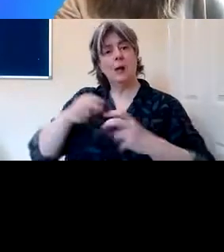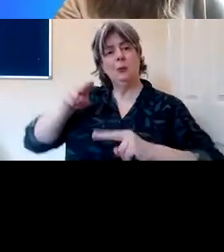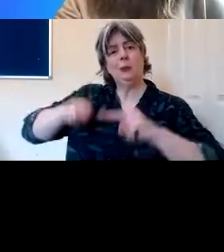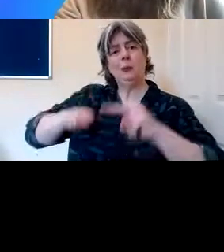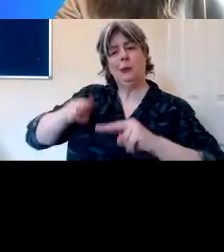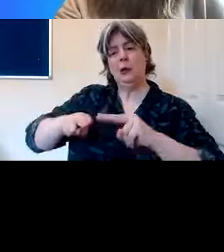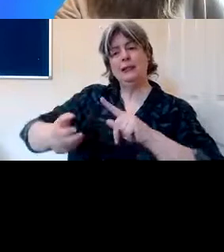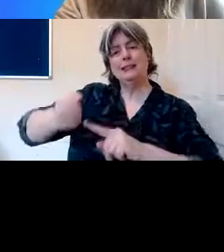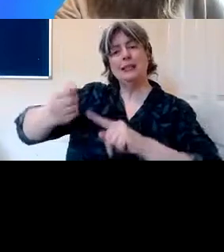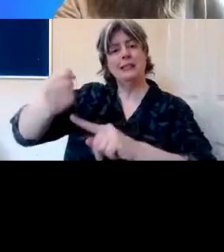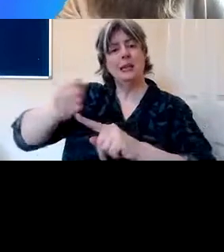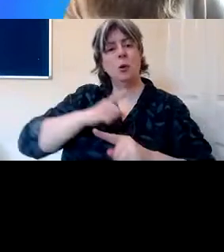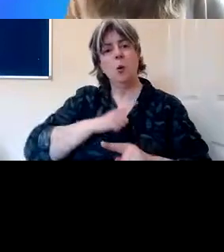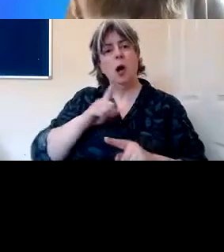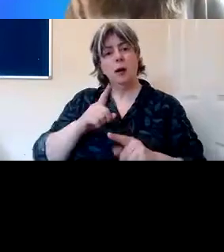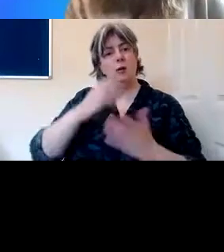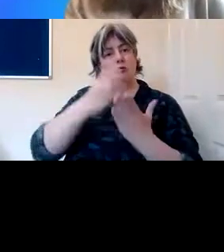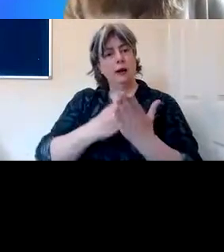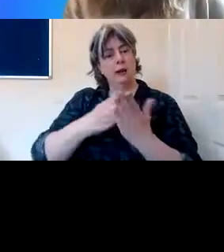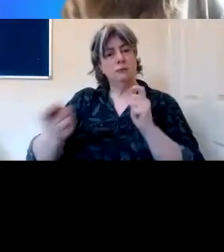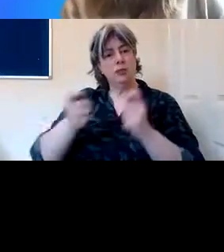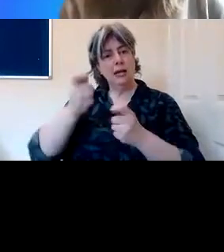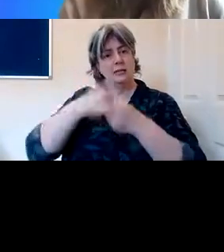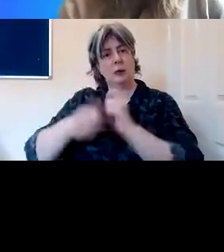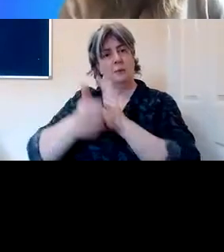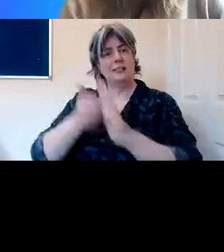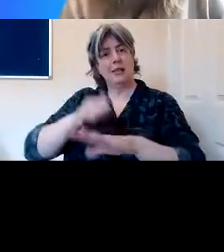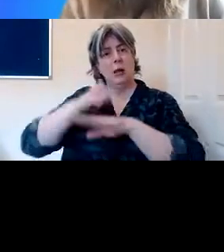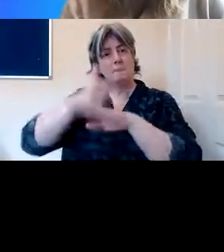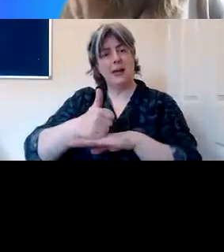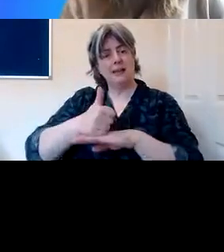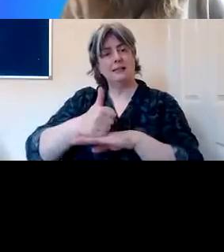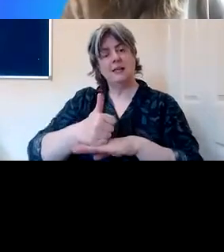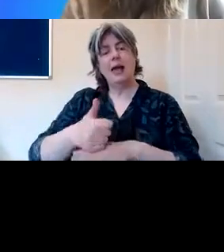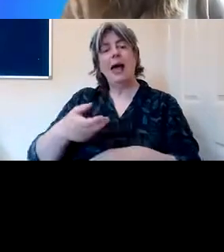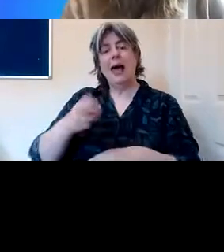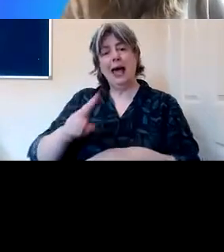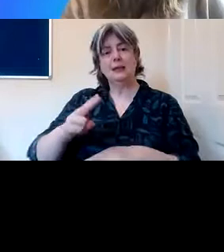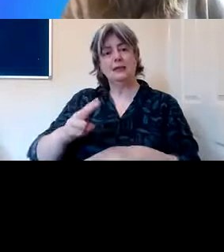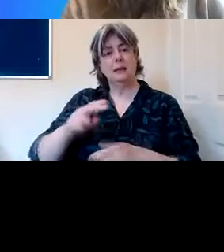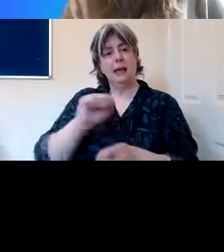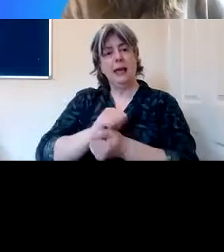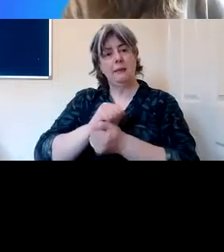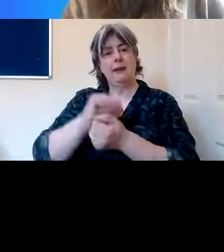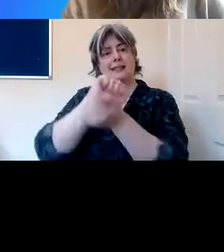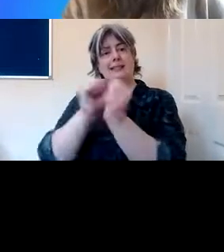can't change to a skill-based curriculum and in the long term retain an exam-based system, which is basically